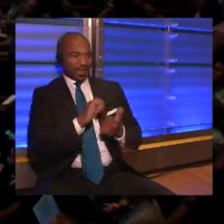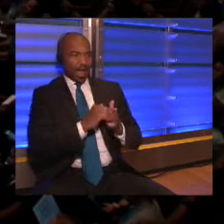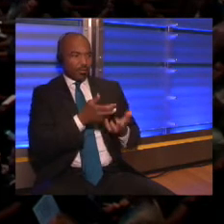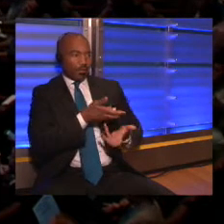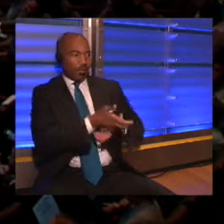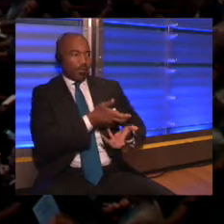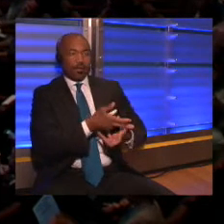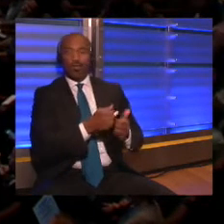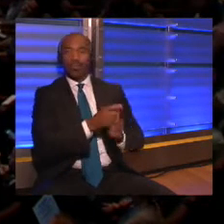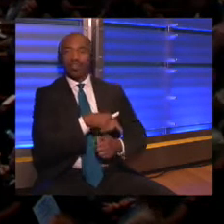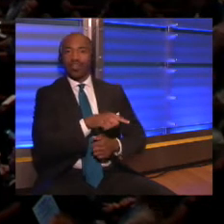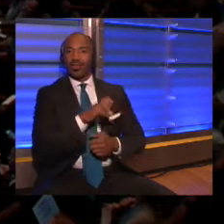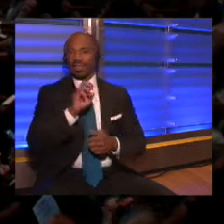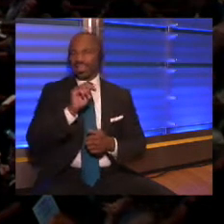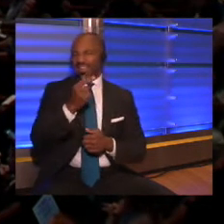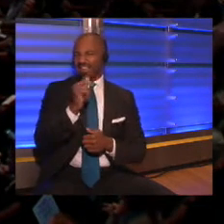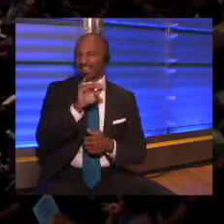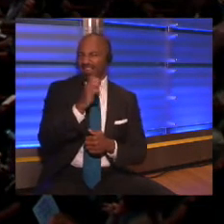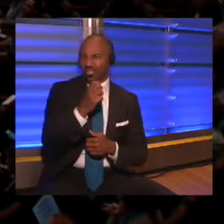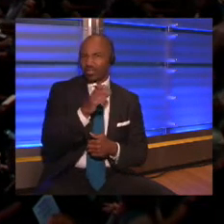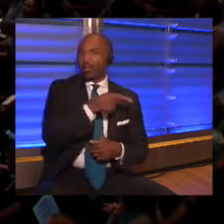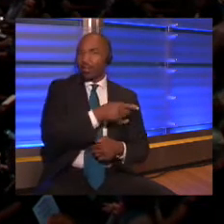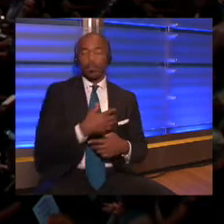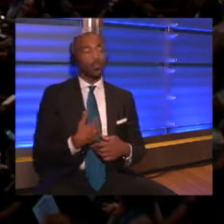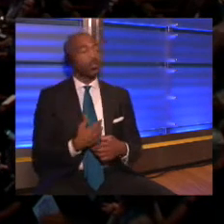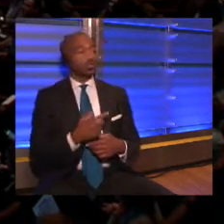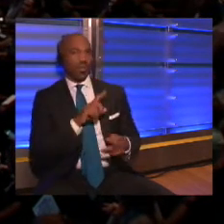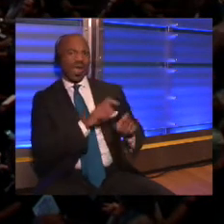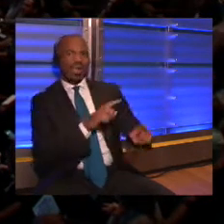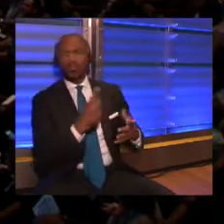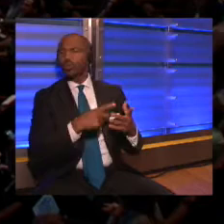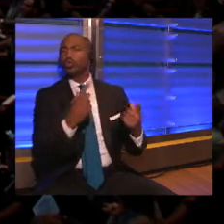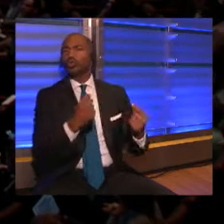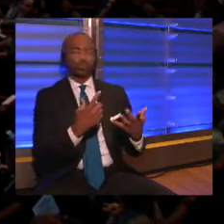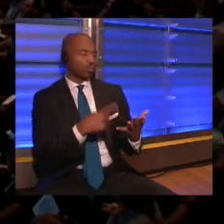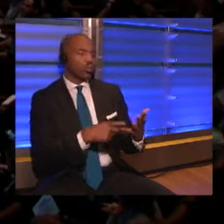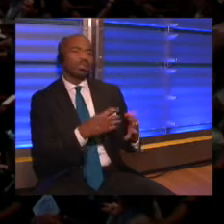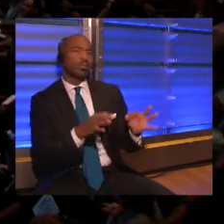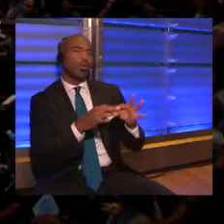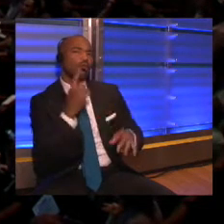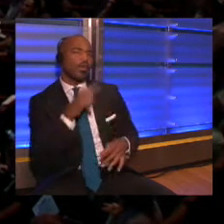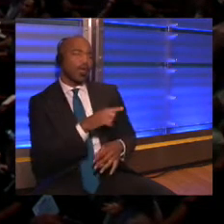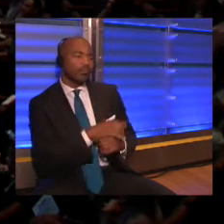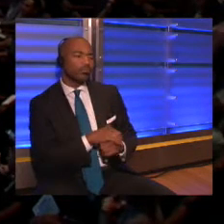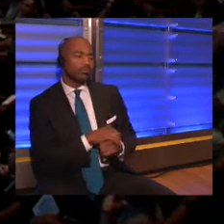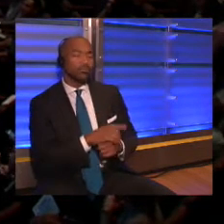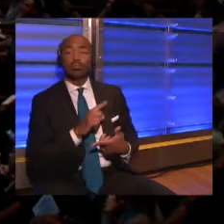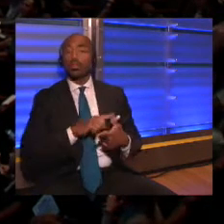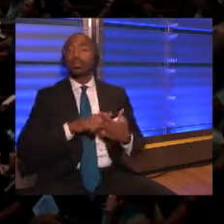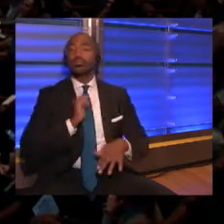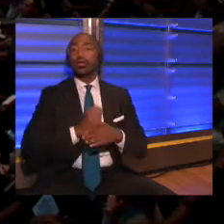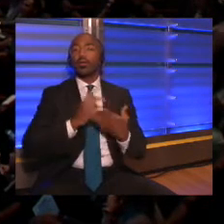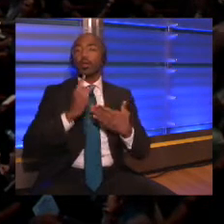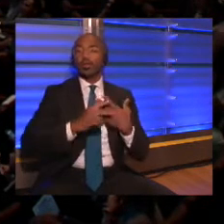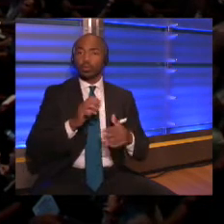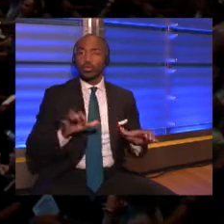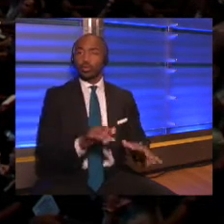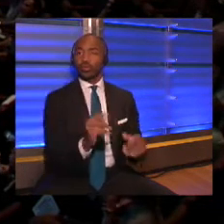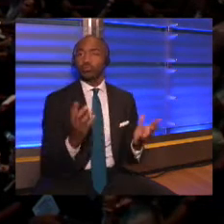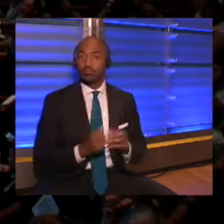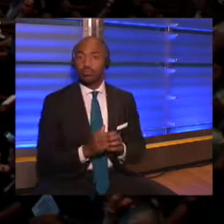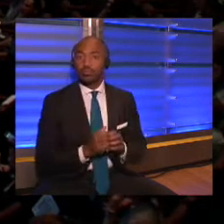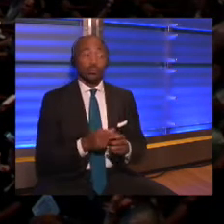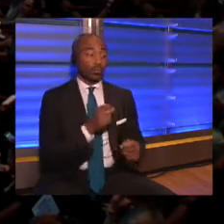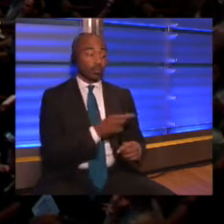went out and asked people, we said, what's important to you? We built programs around it, and then we paid them to go do it. So one thing we do, we encourage people to